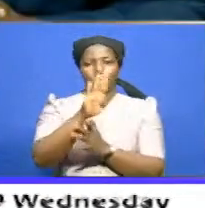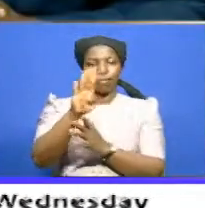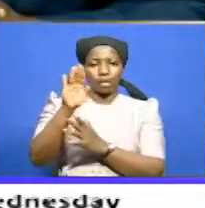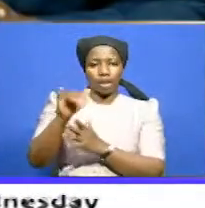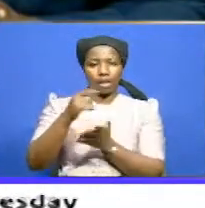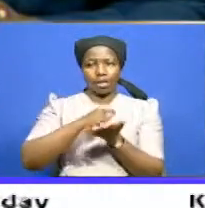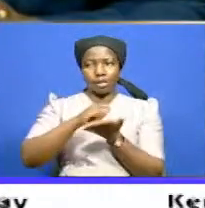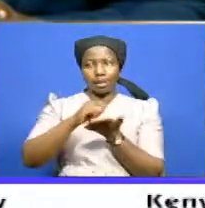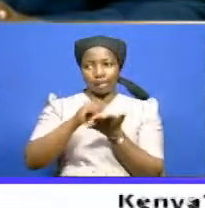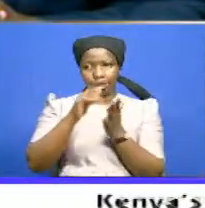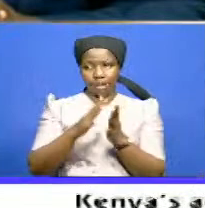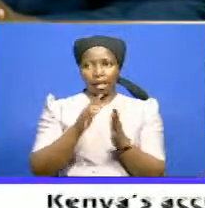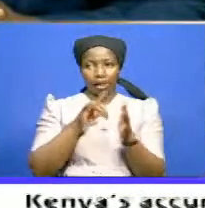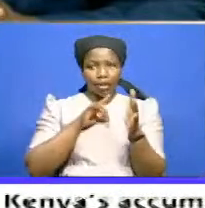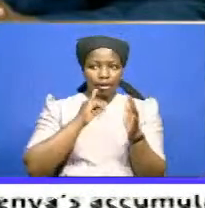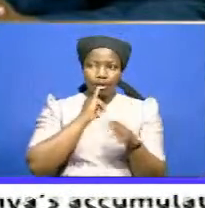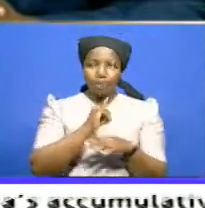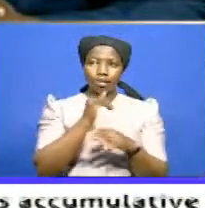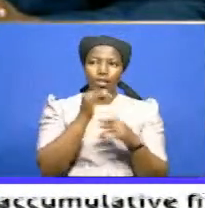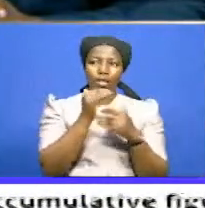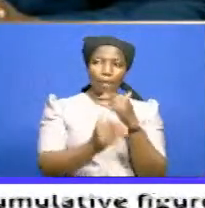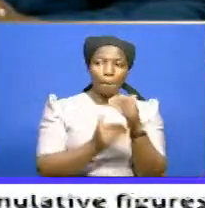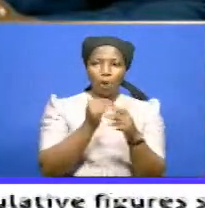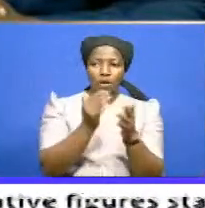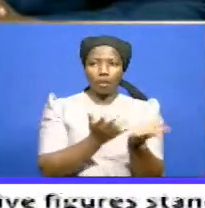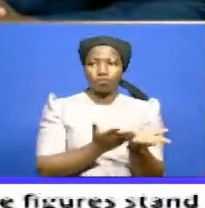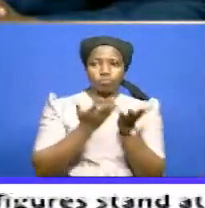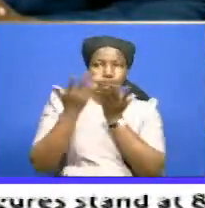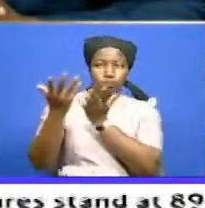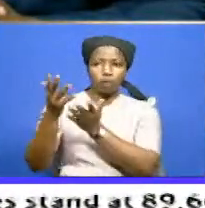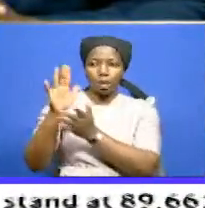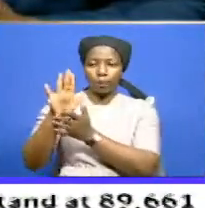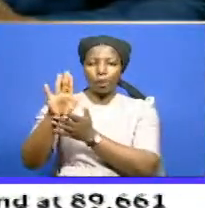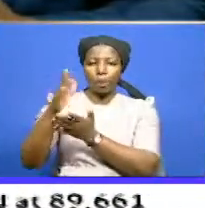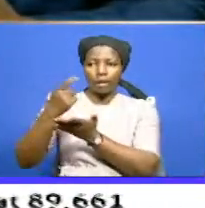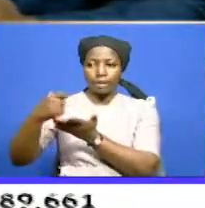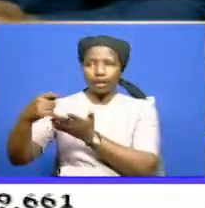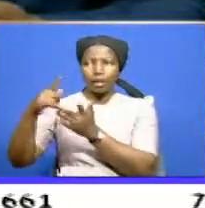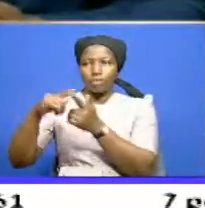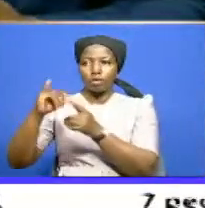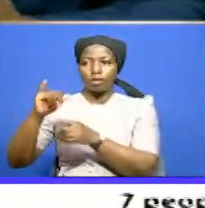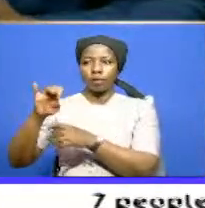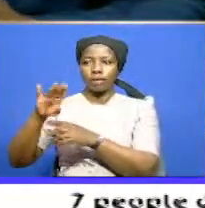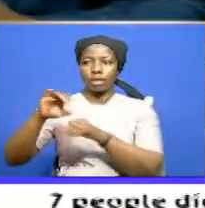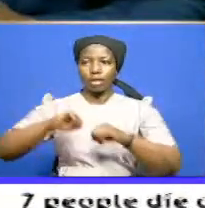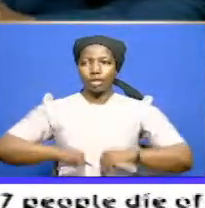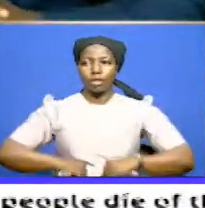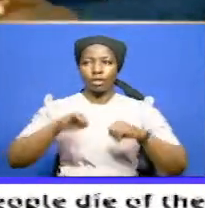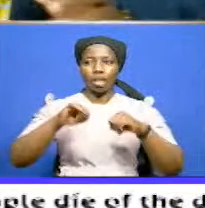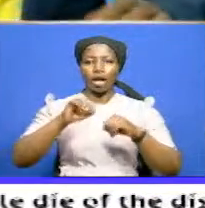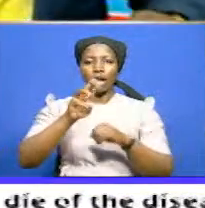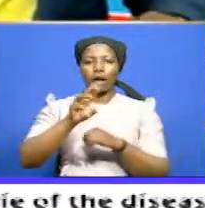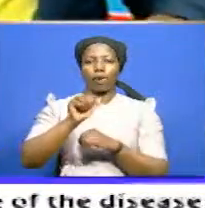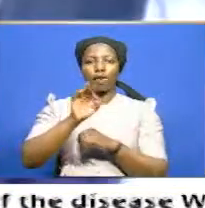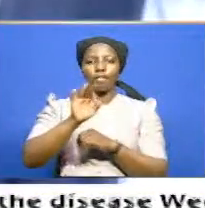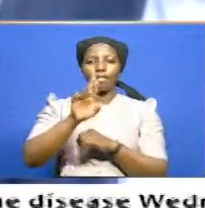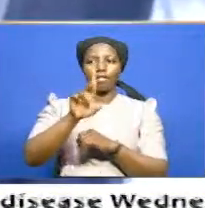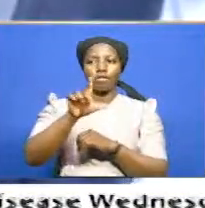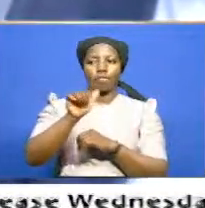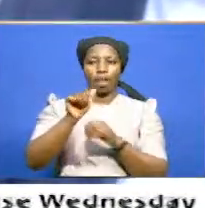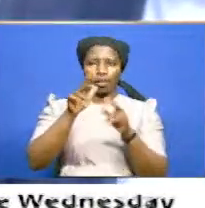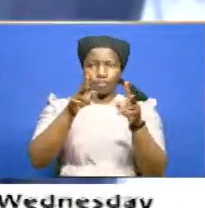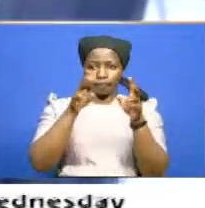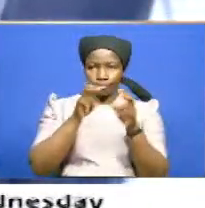process of presenting their signatures to IBC Chair Wafula Chebukati. Let's listen in. referendum